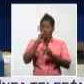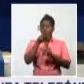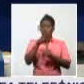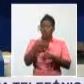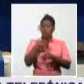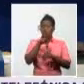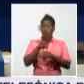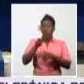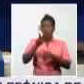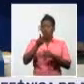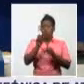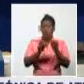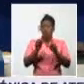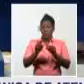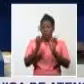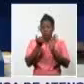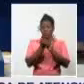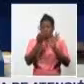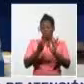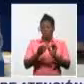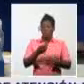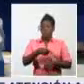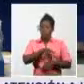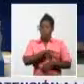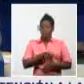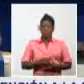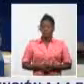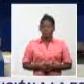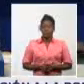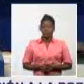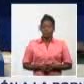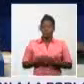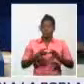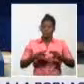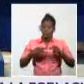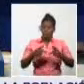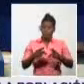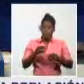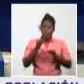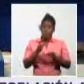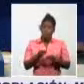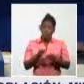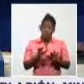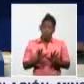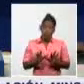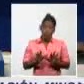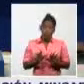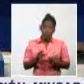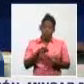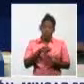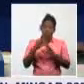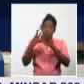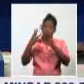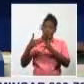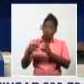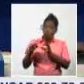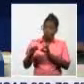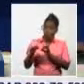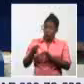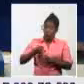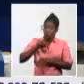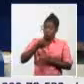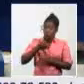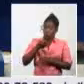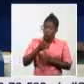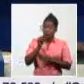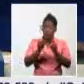From 40 to 59 years, there were 14, and from 60 years and above, there were 12